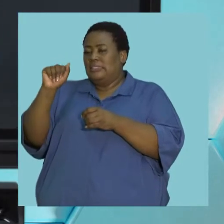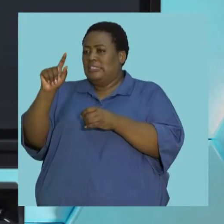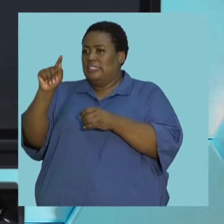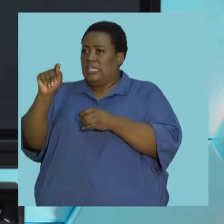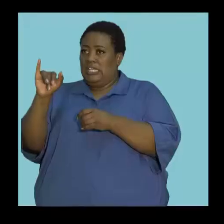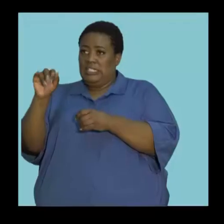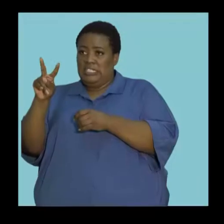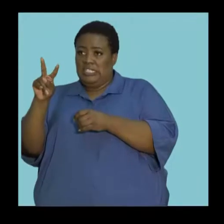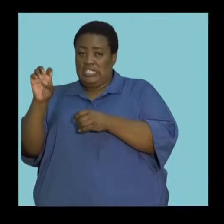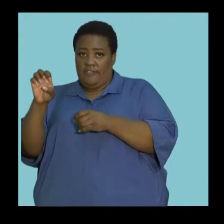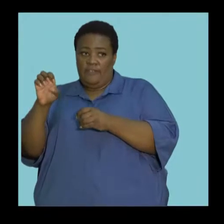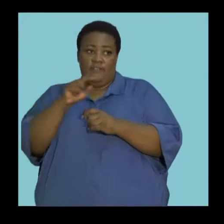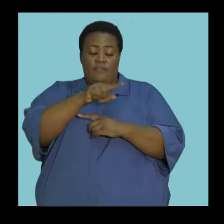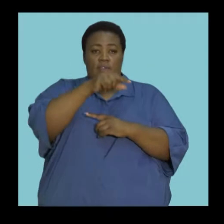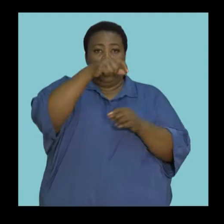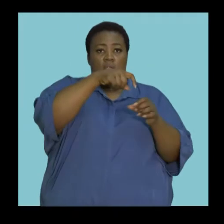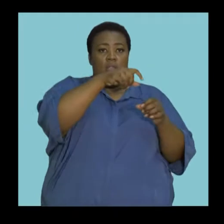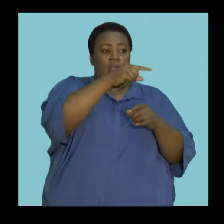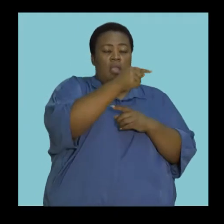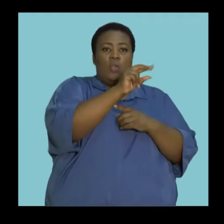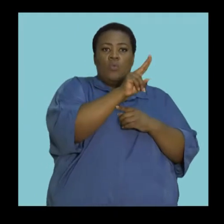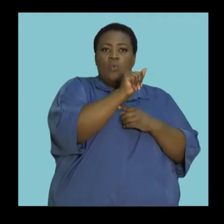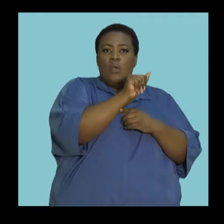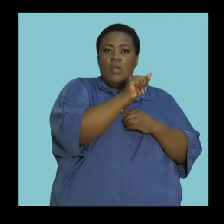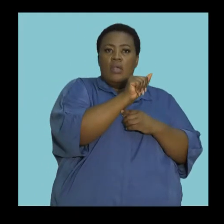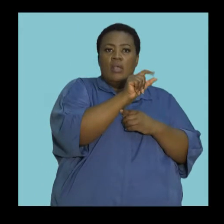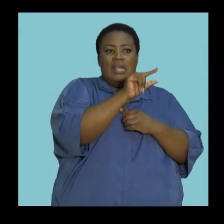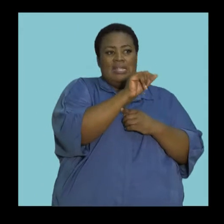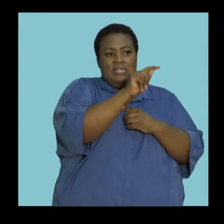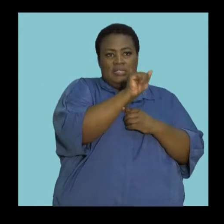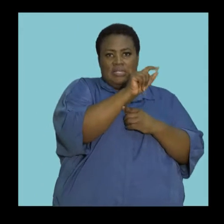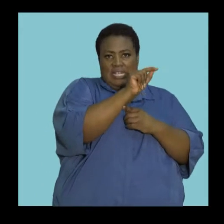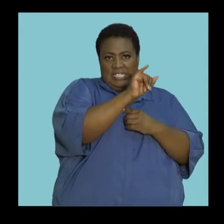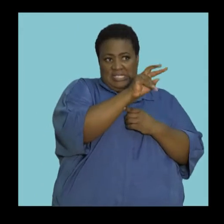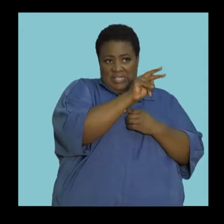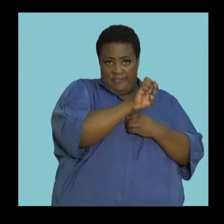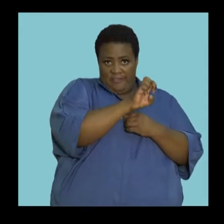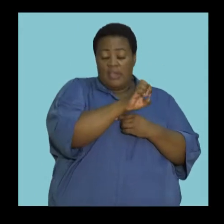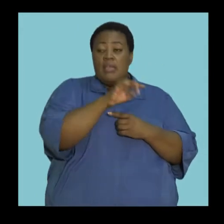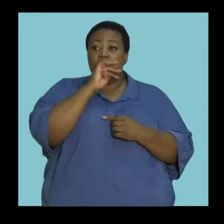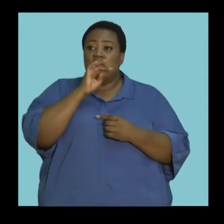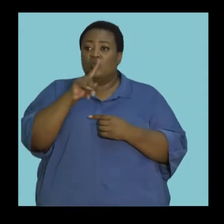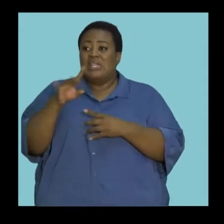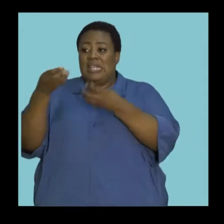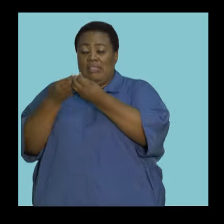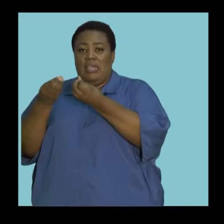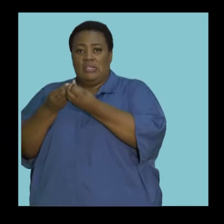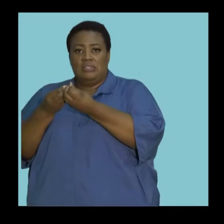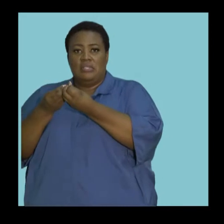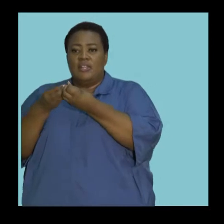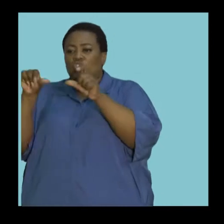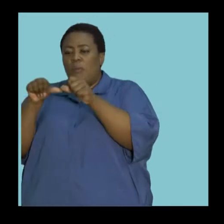a little further. So quantitative data deals with numbers and things that can be measured